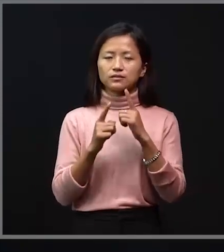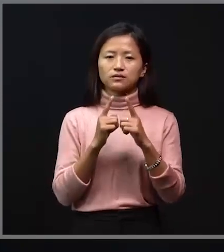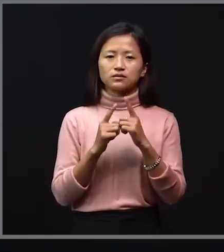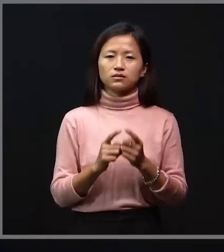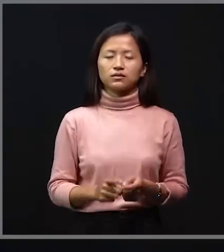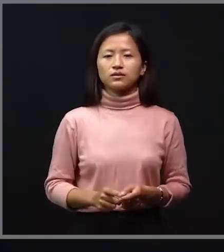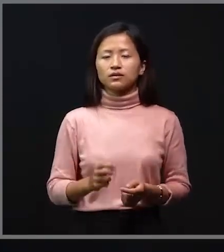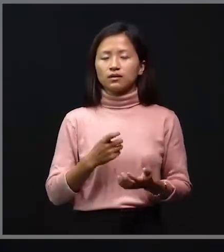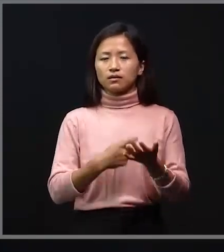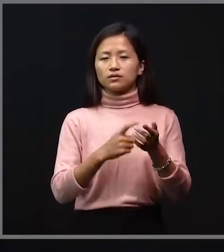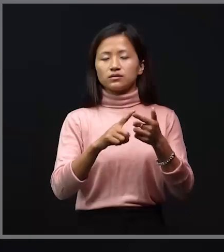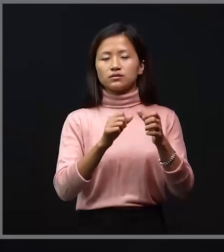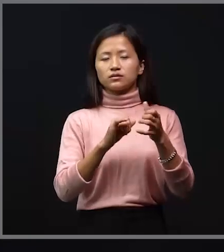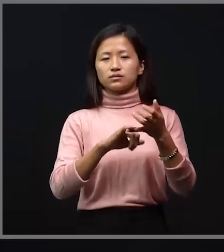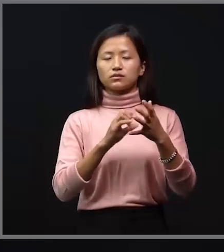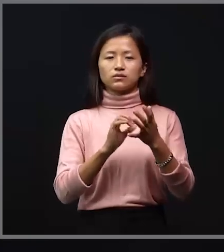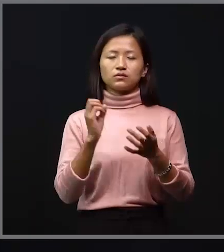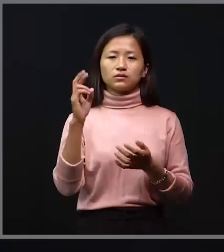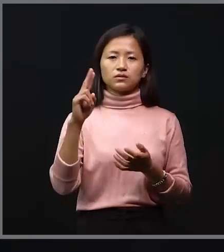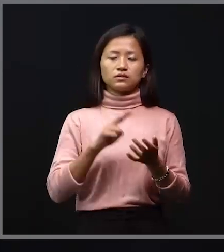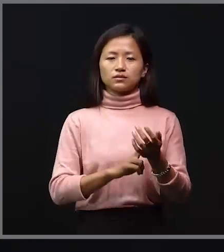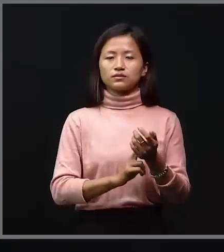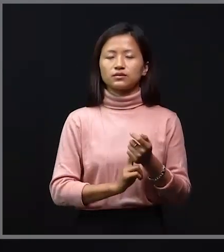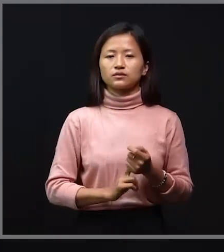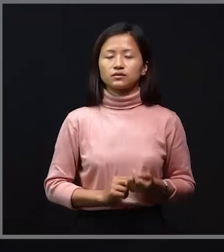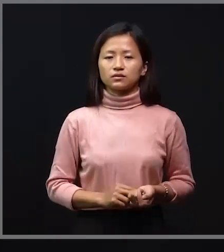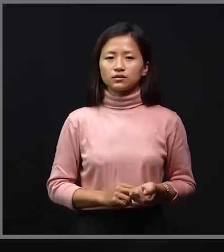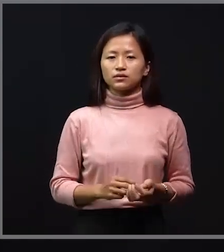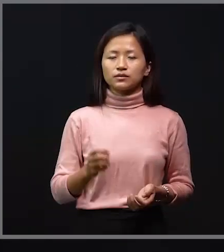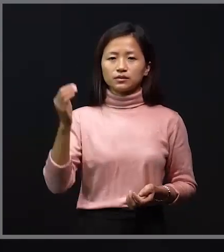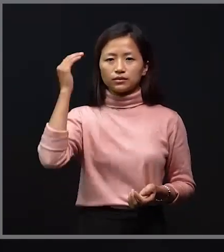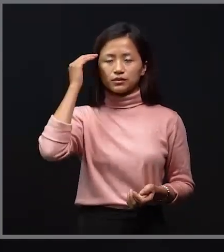the reason why Gandhiji started this Satyagraha was because he